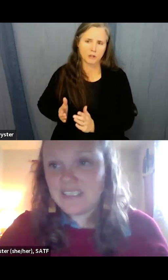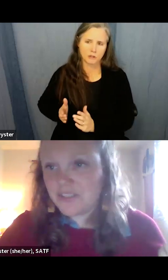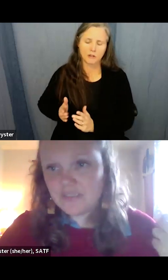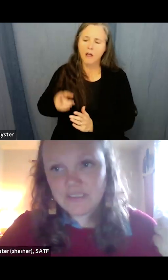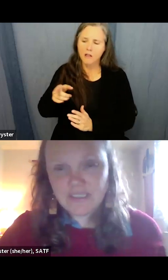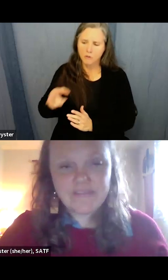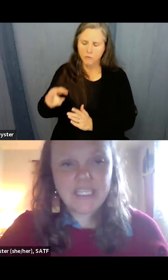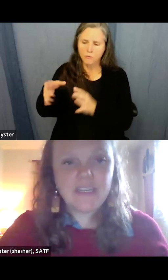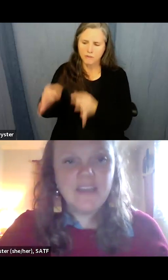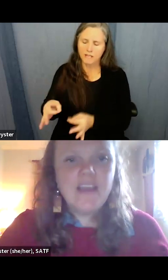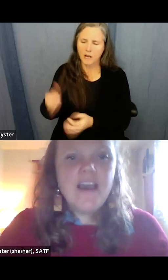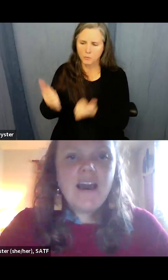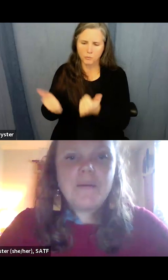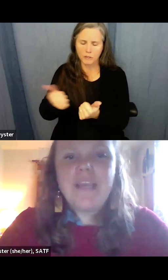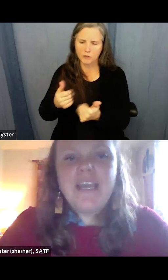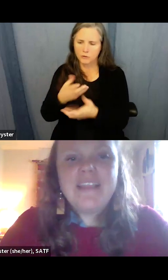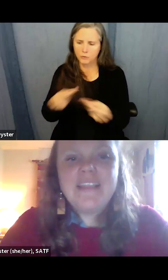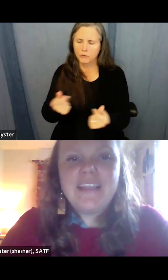transportation and safe shelter if needed.